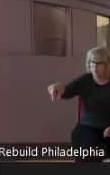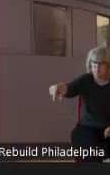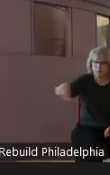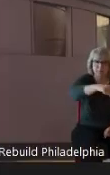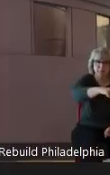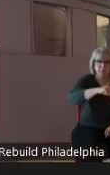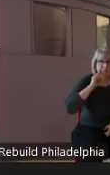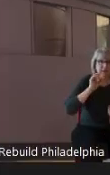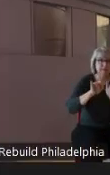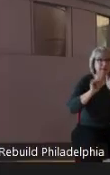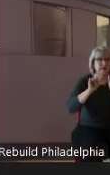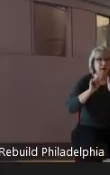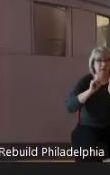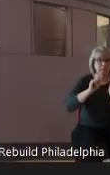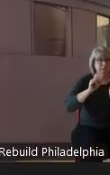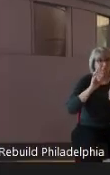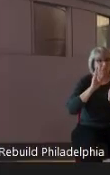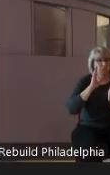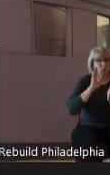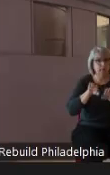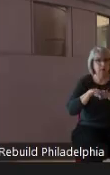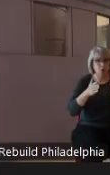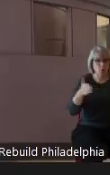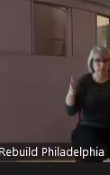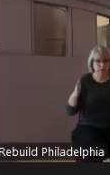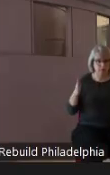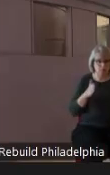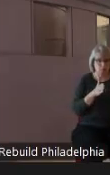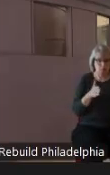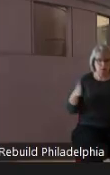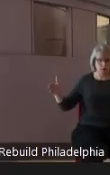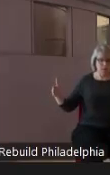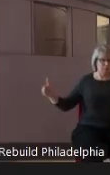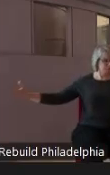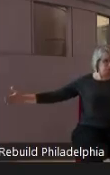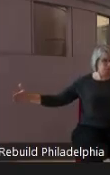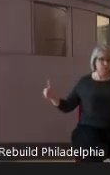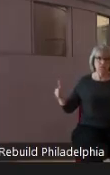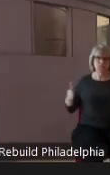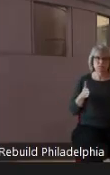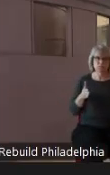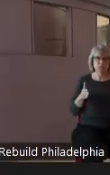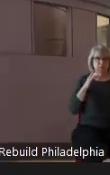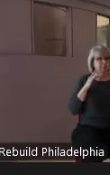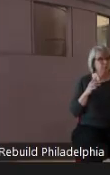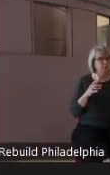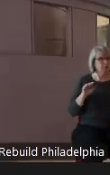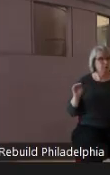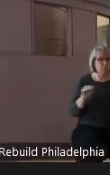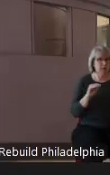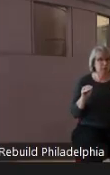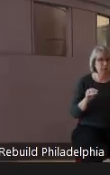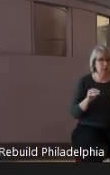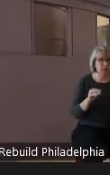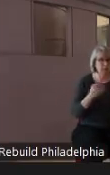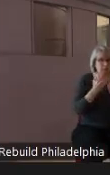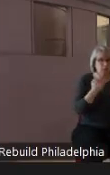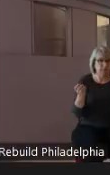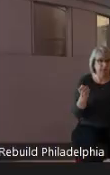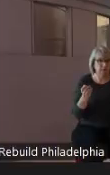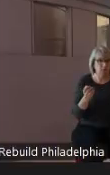indoor exercise and will be wide enough for a range of mobility devices, including power and sports